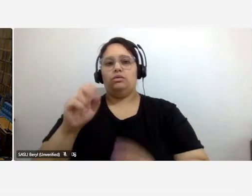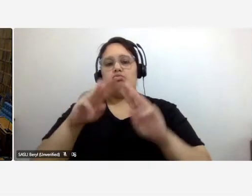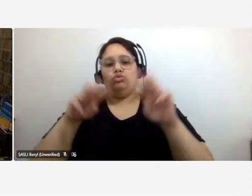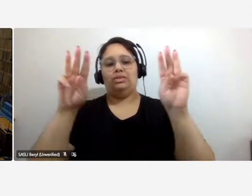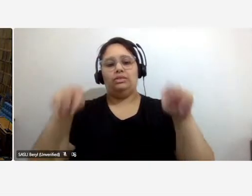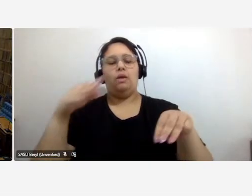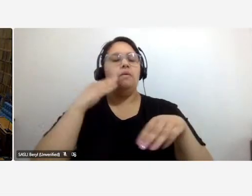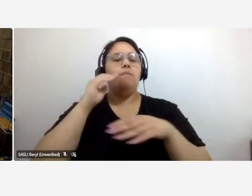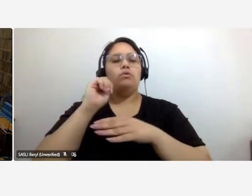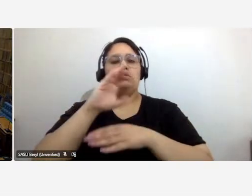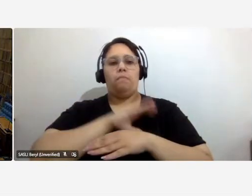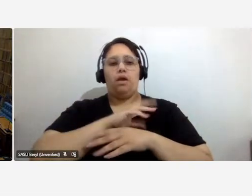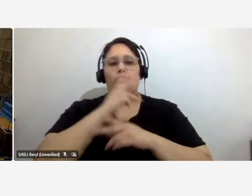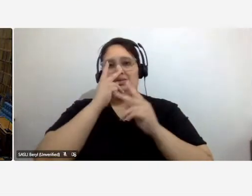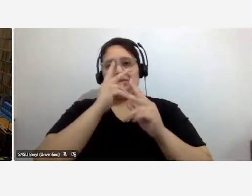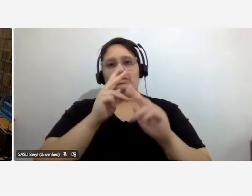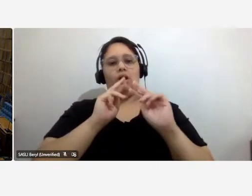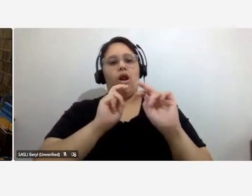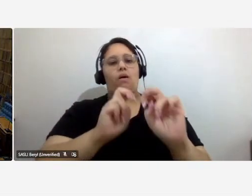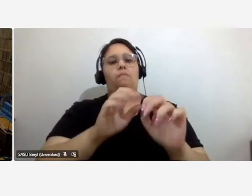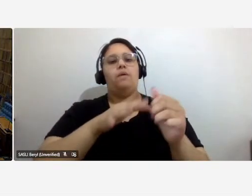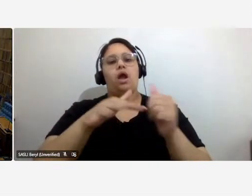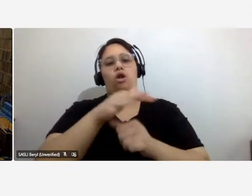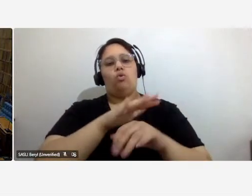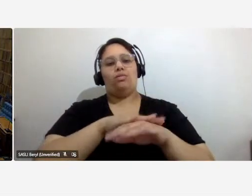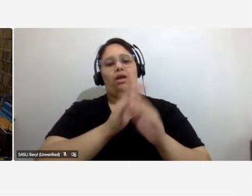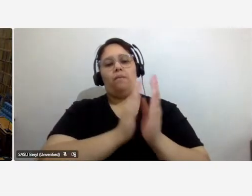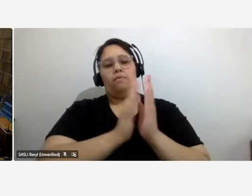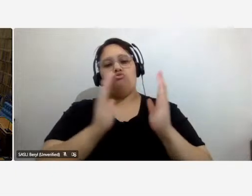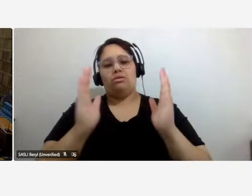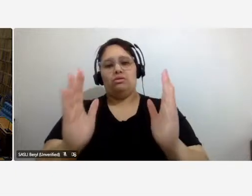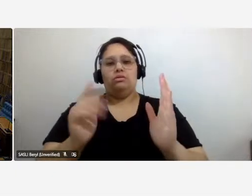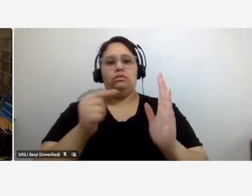at the area or the time period